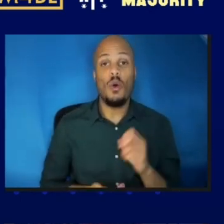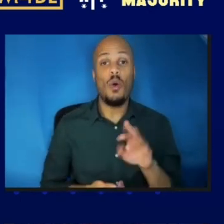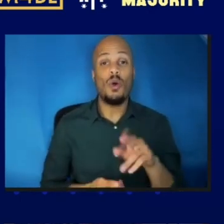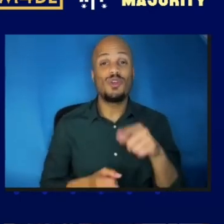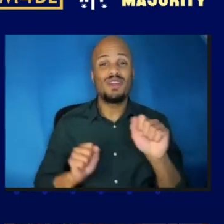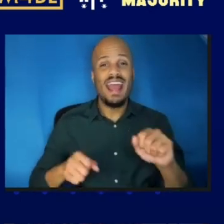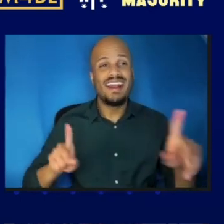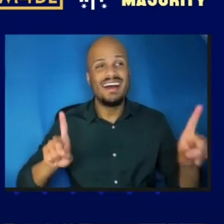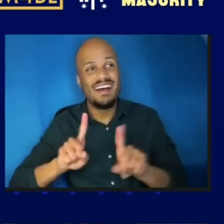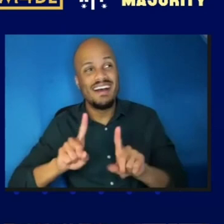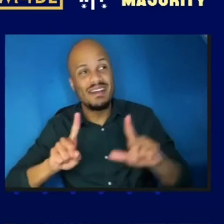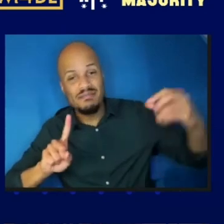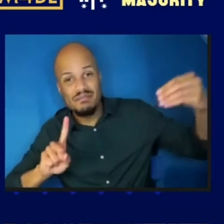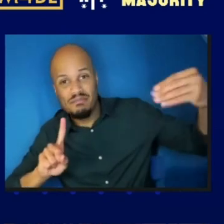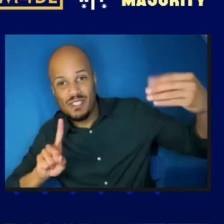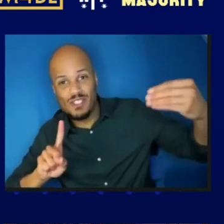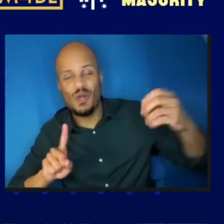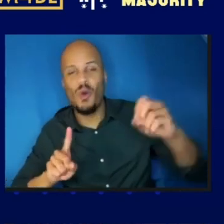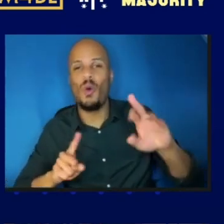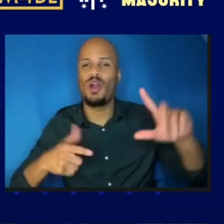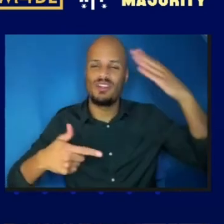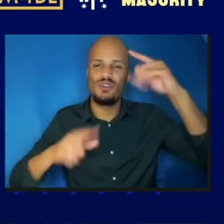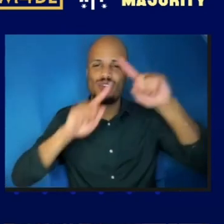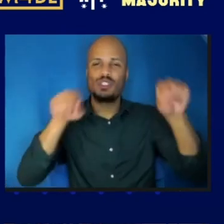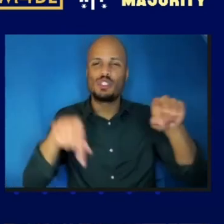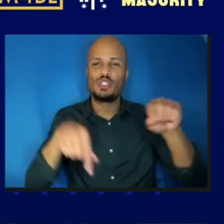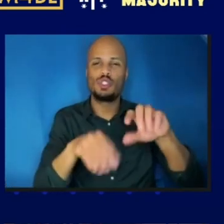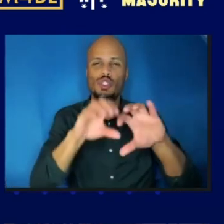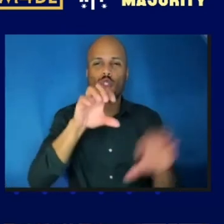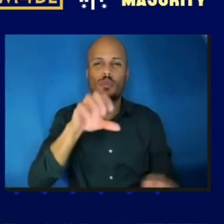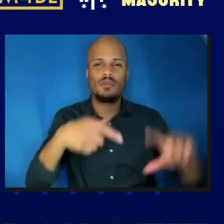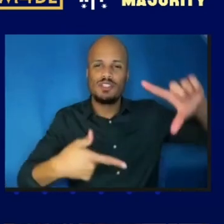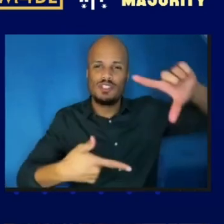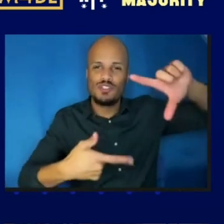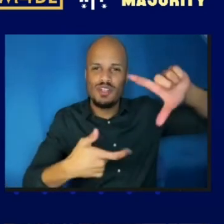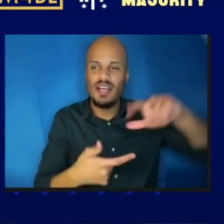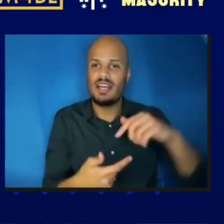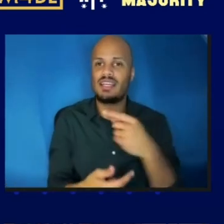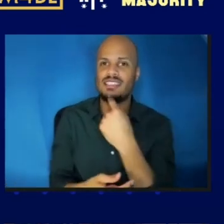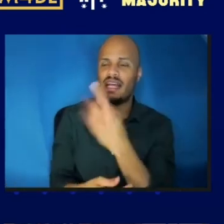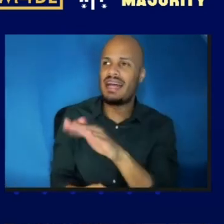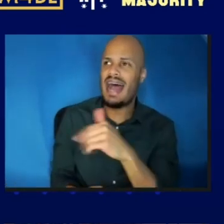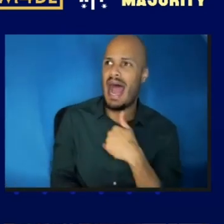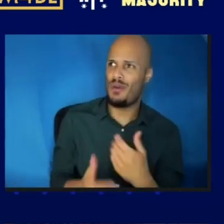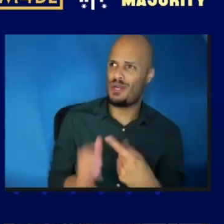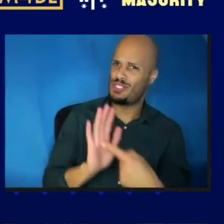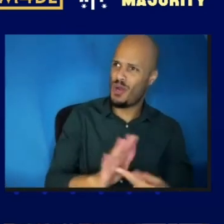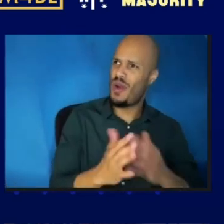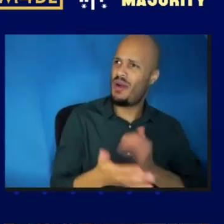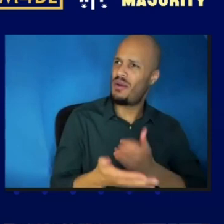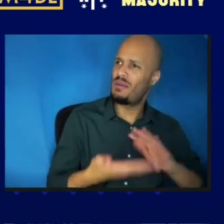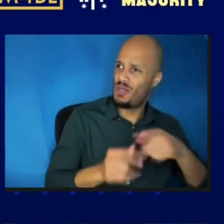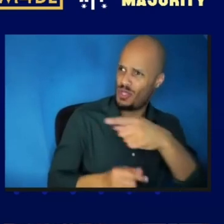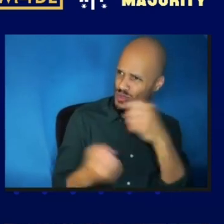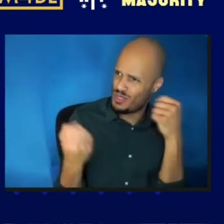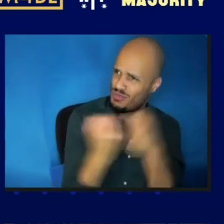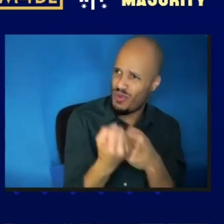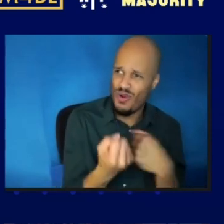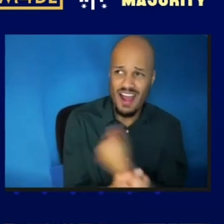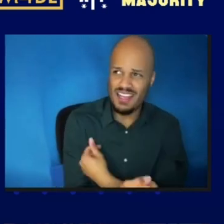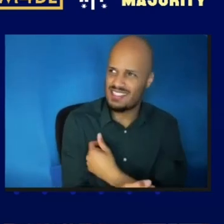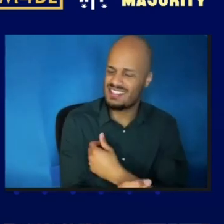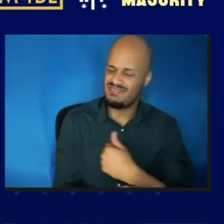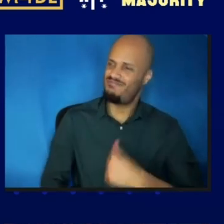picture or a screenshot of your Zoom to show, you know, say, I want to show the rest of our community that you stand with us and be proud of